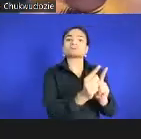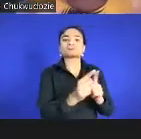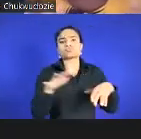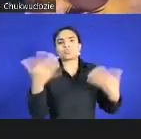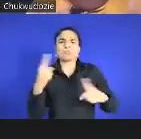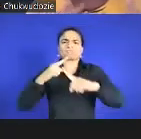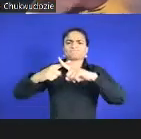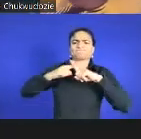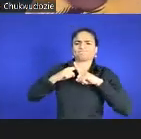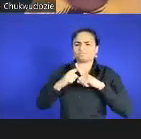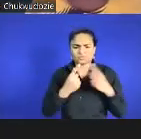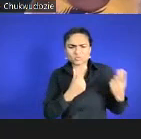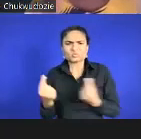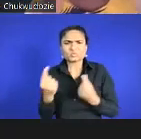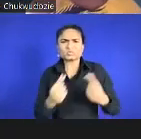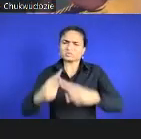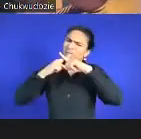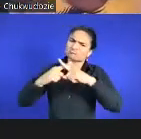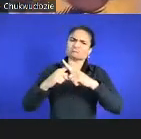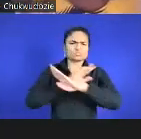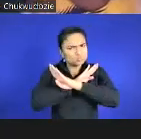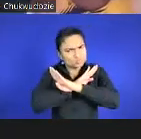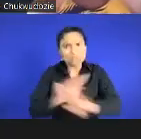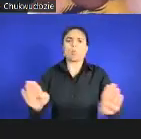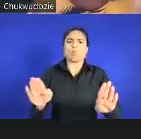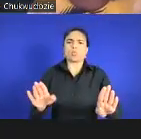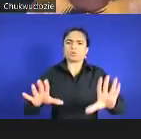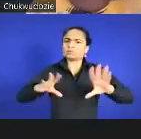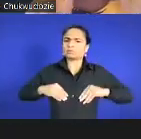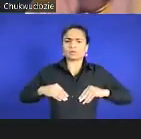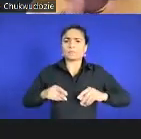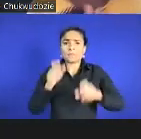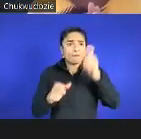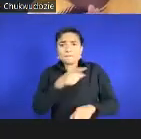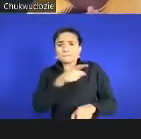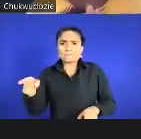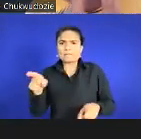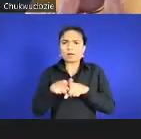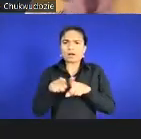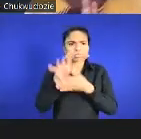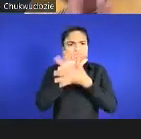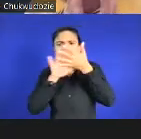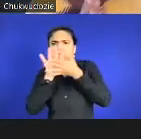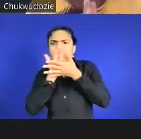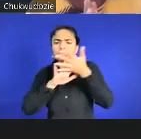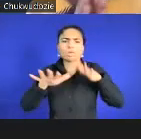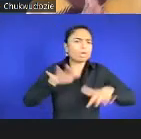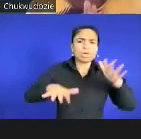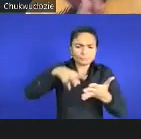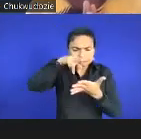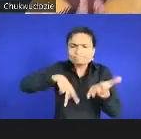are low literate can, identify with it and understand. So it's important that you continue to